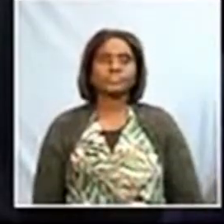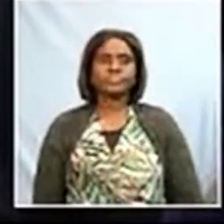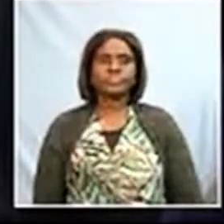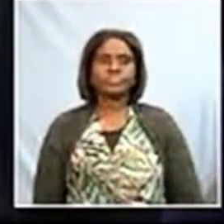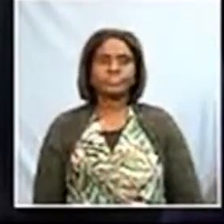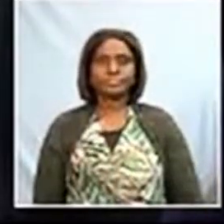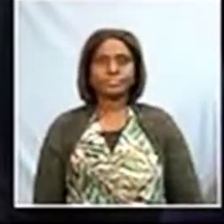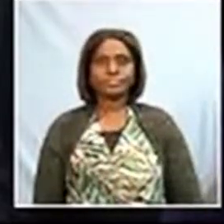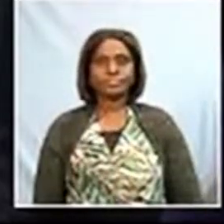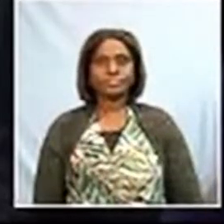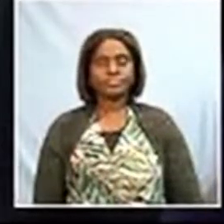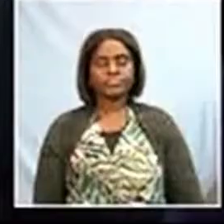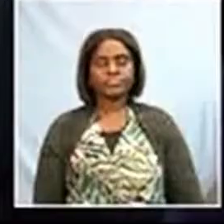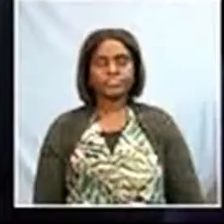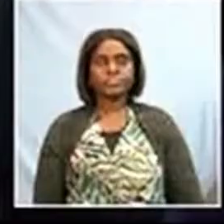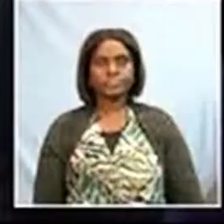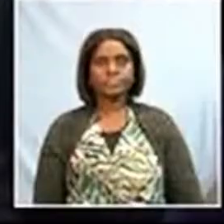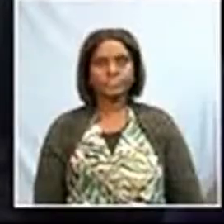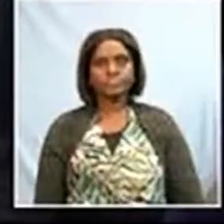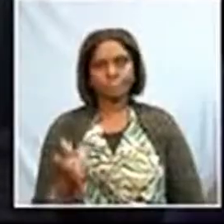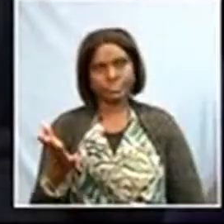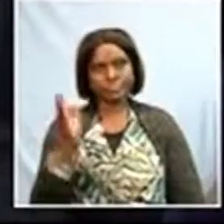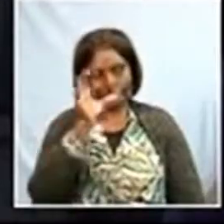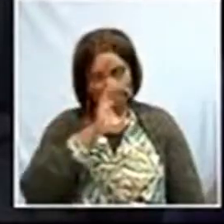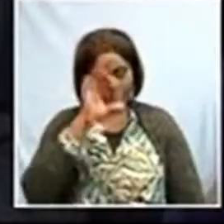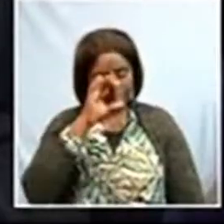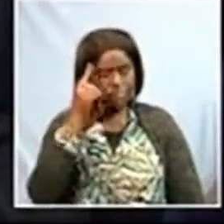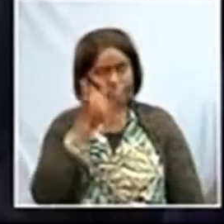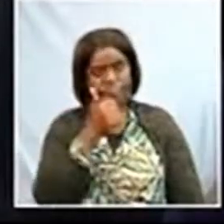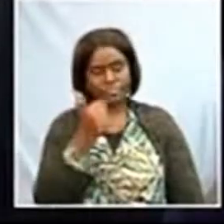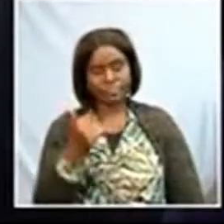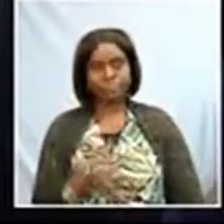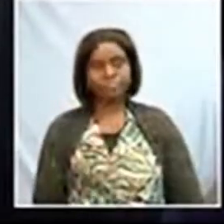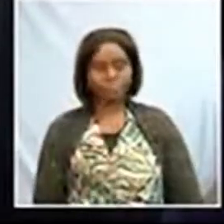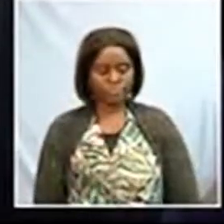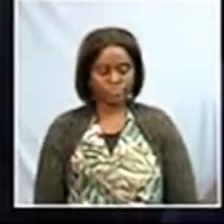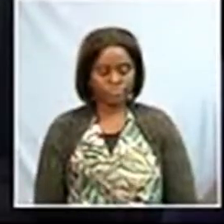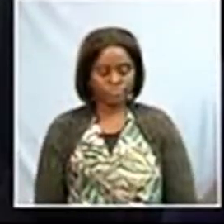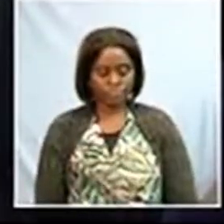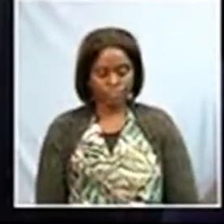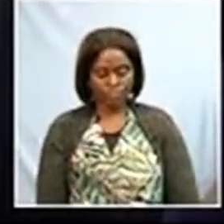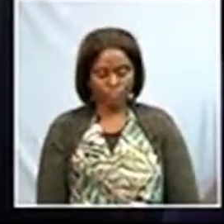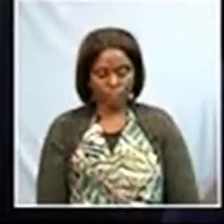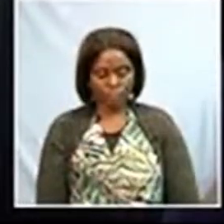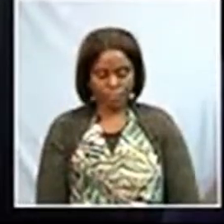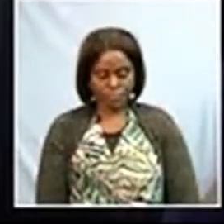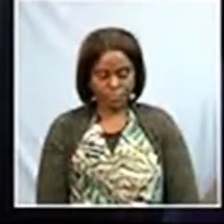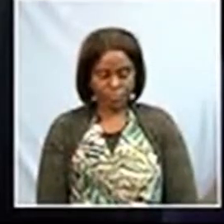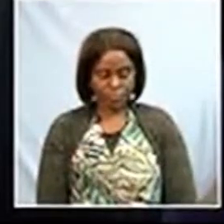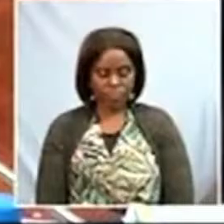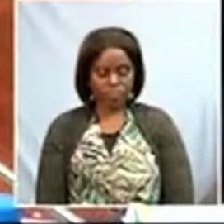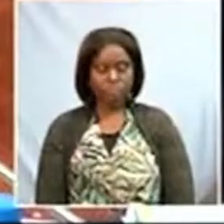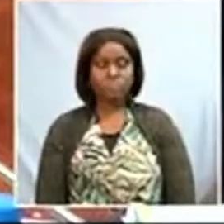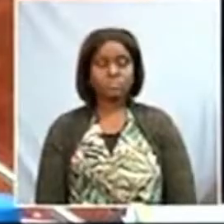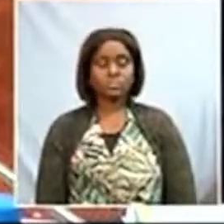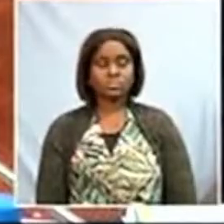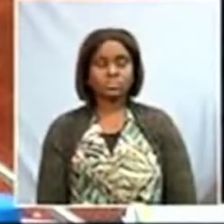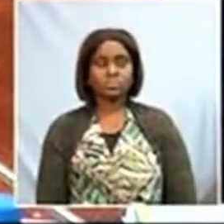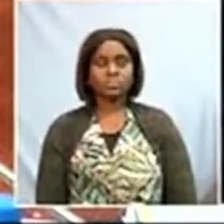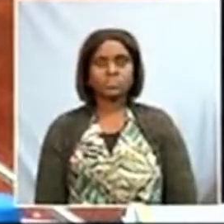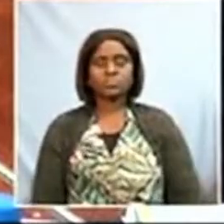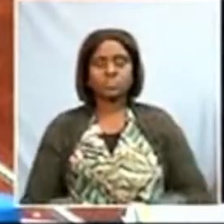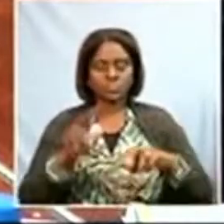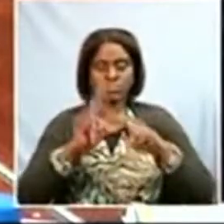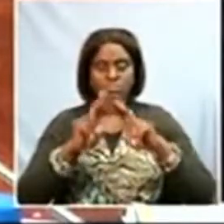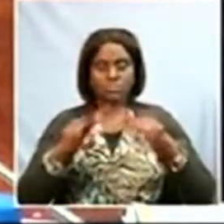You may respond on Yeah, that may respond on that as I look for is- the. Yes. Good. Thank you, Chair. For